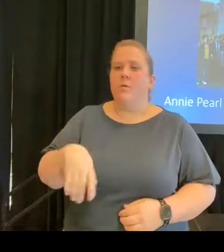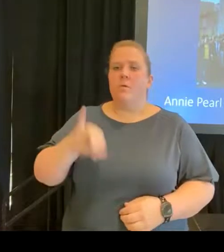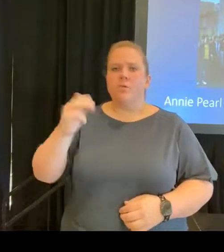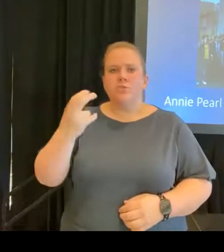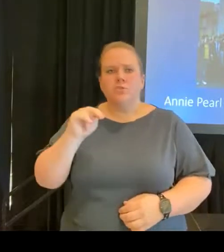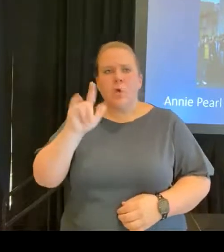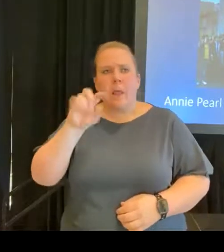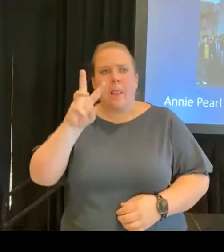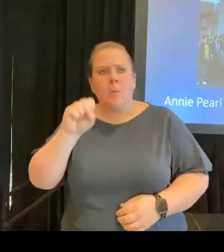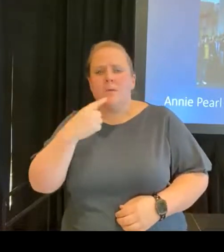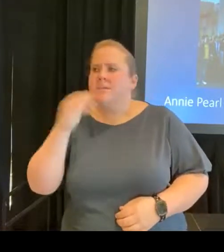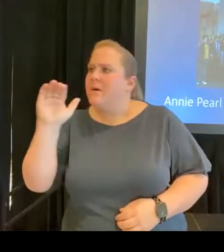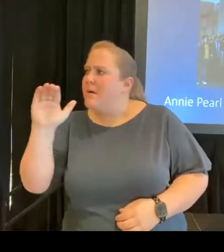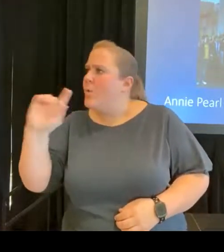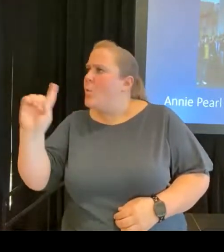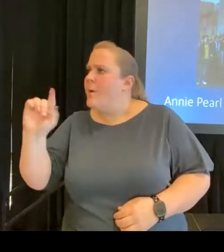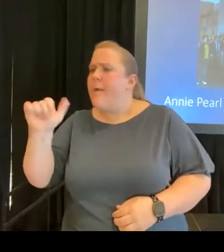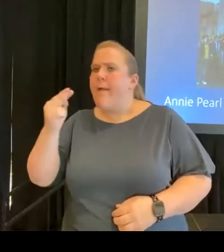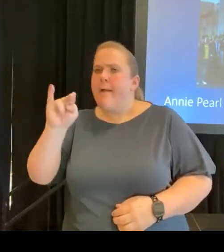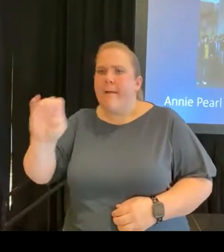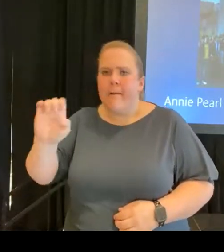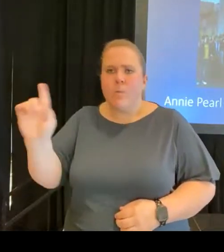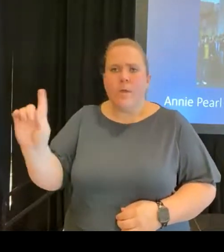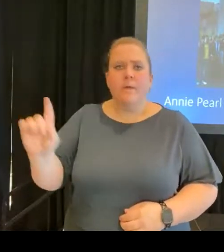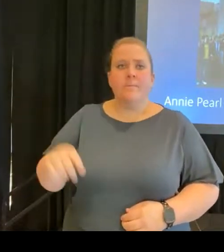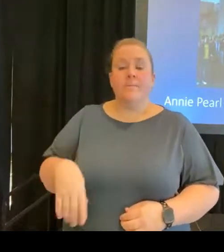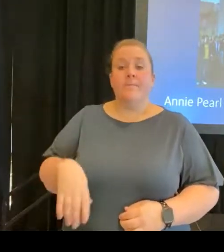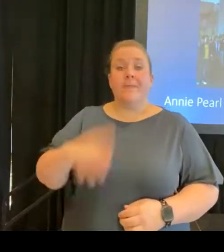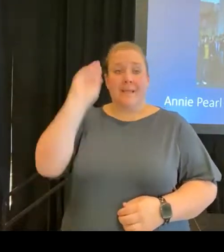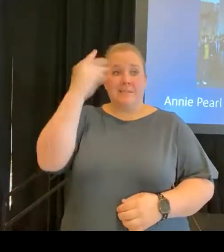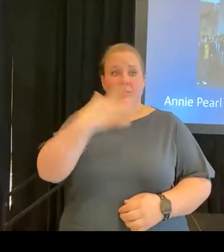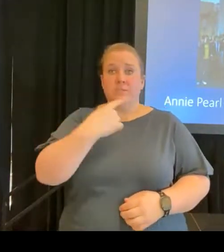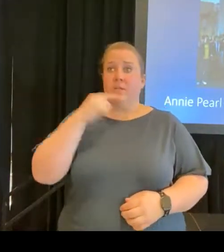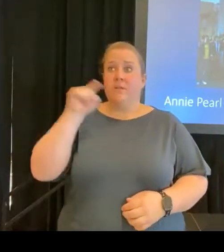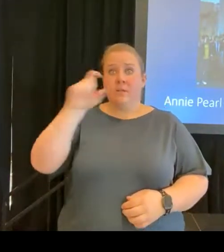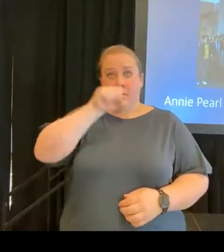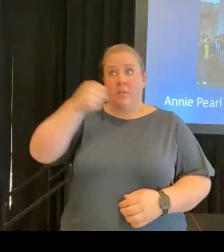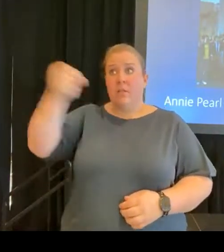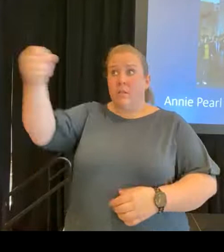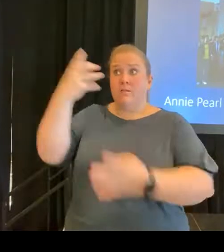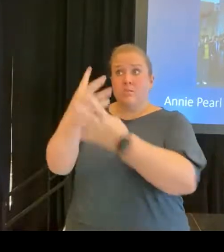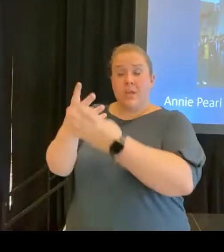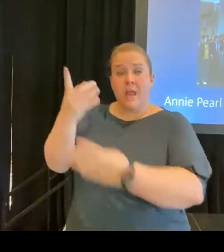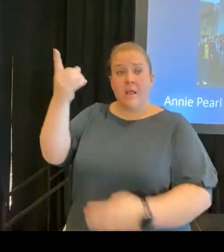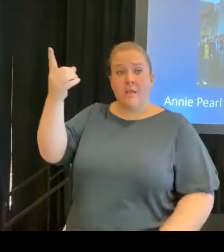where is Annie Pearl? And Sunshine said, well, she in jail.